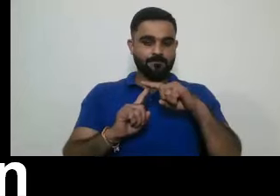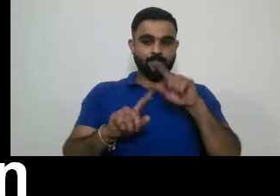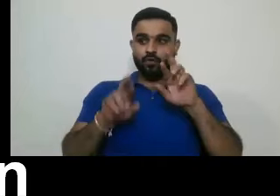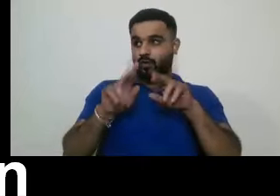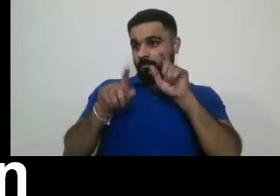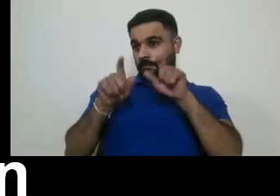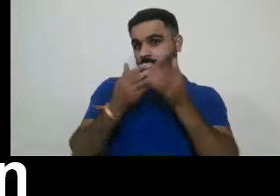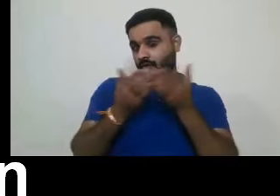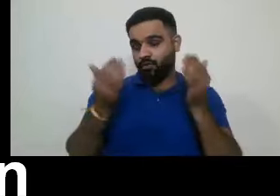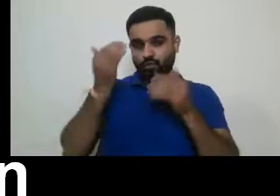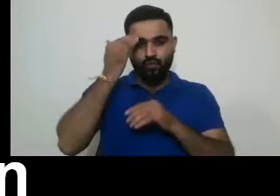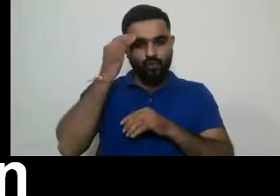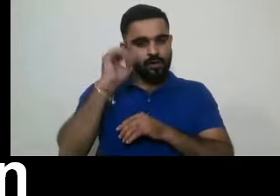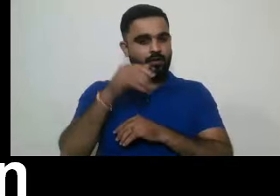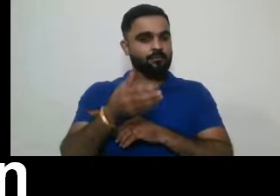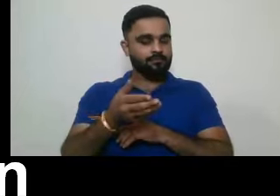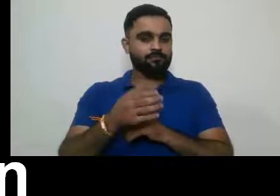knows about it. Um,